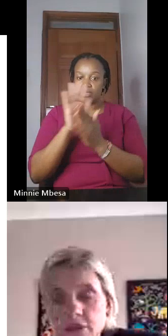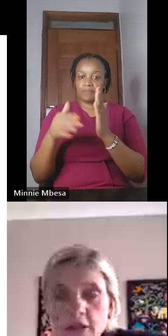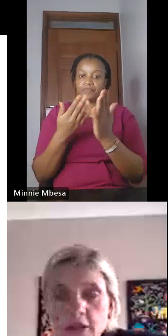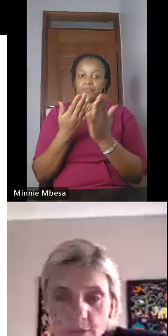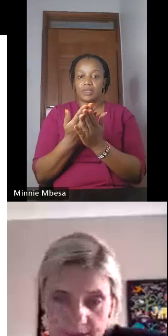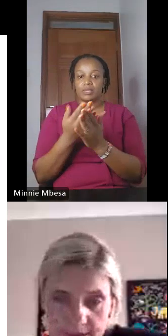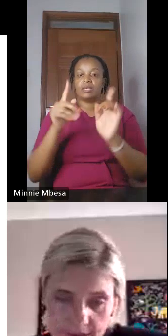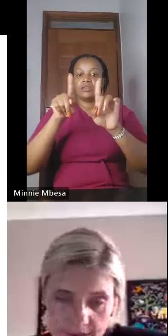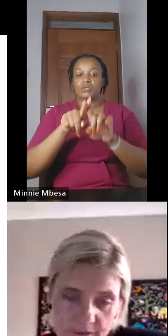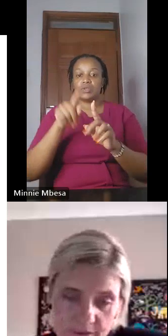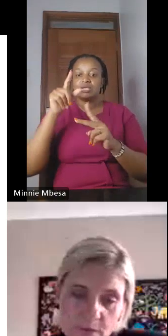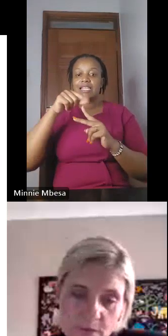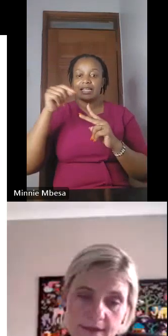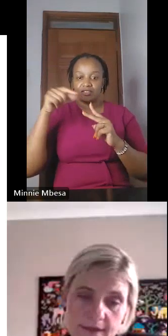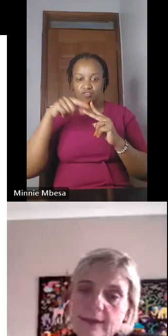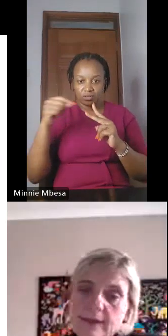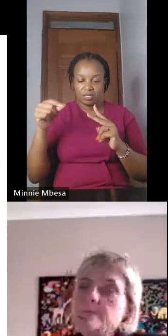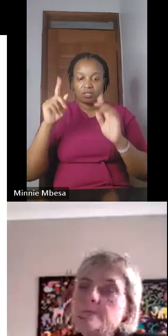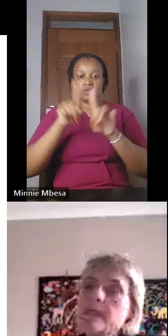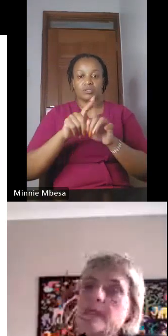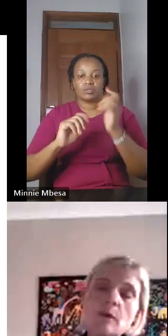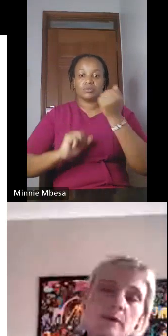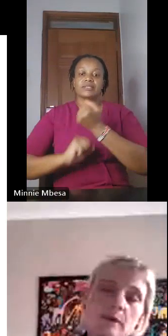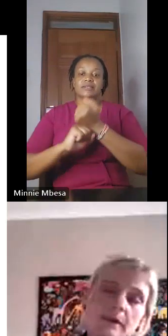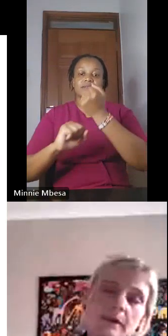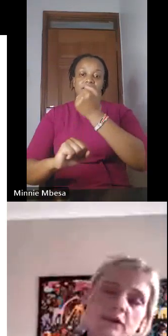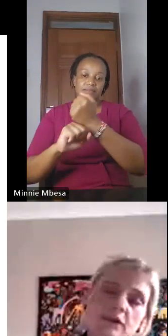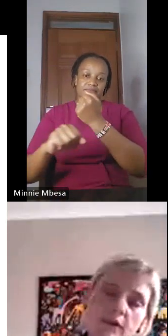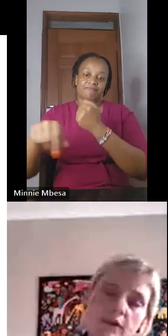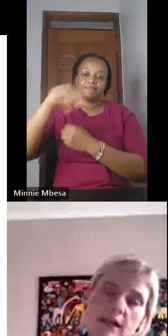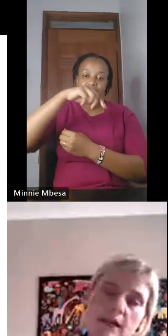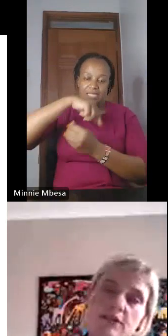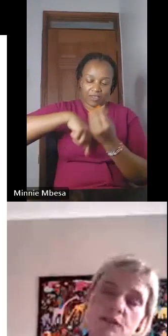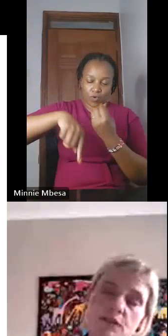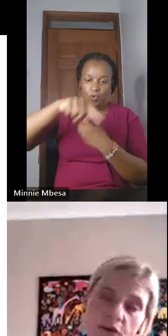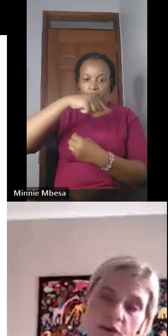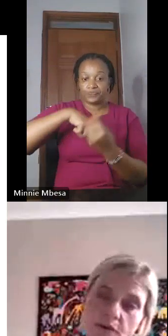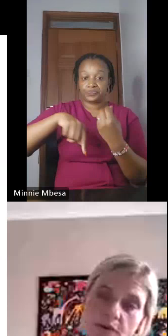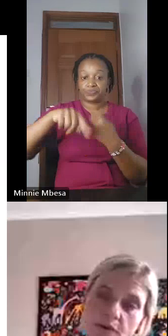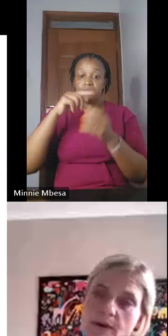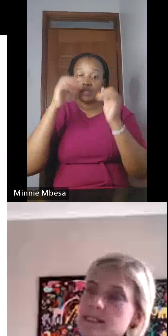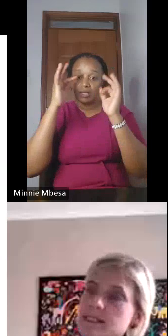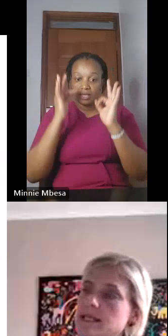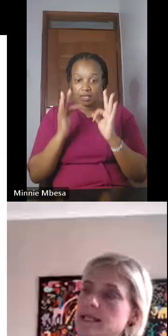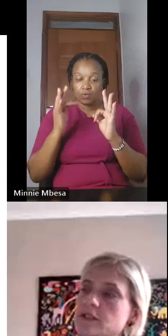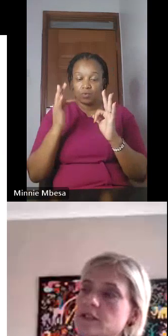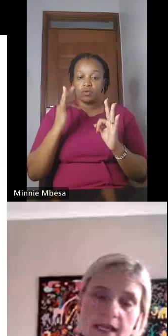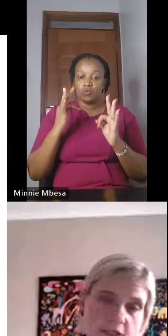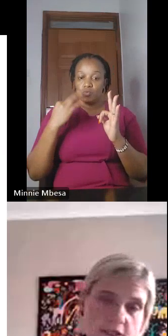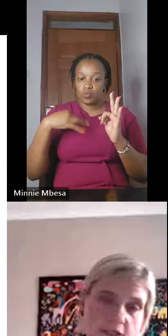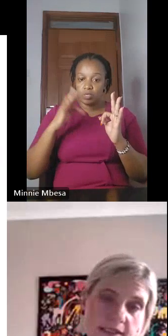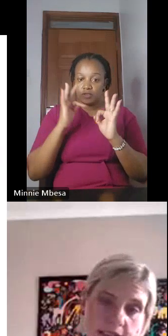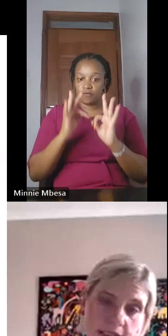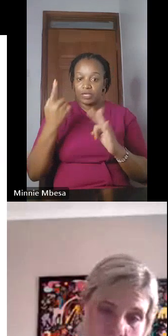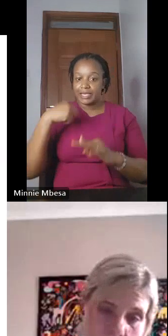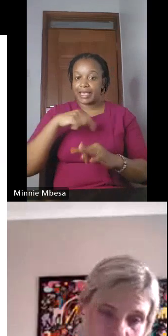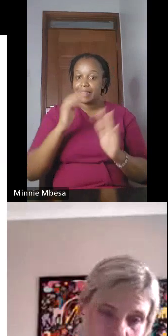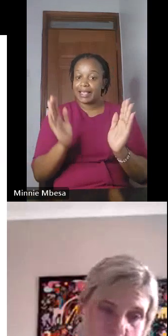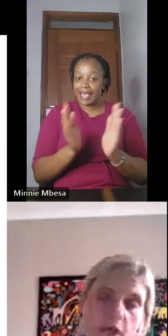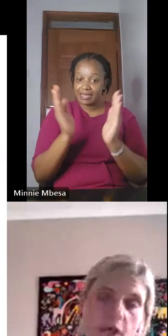and scholarship cycles, right? I so encourage you to go to our website and look at the